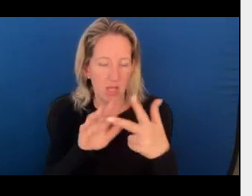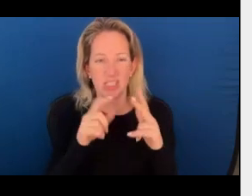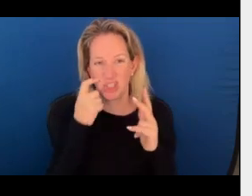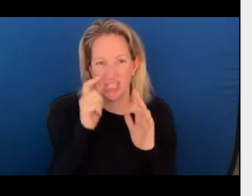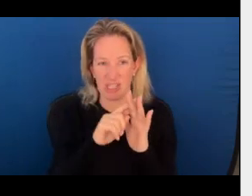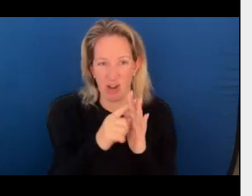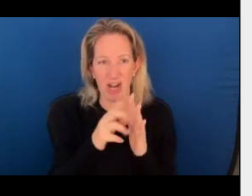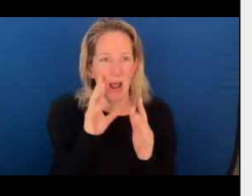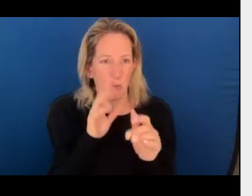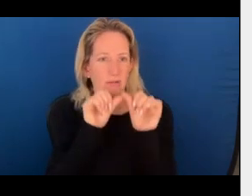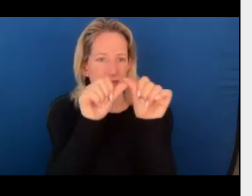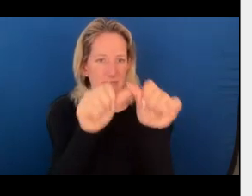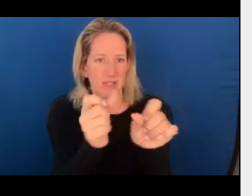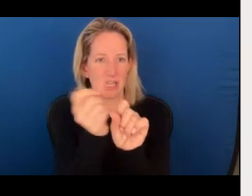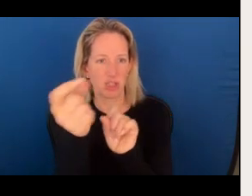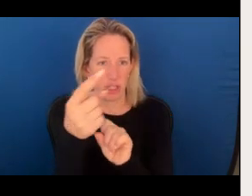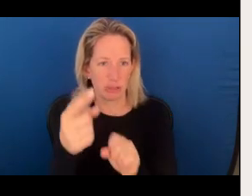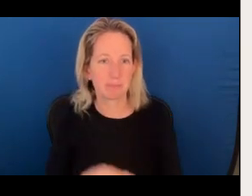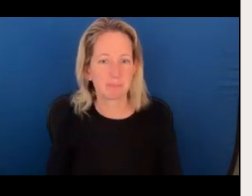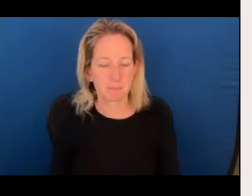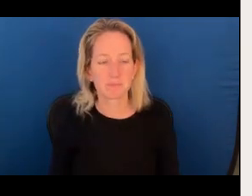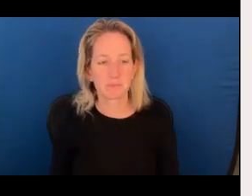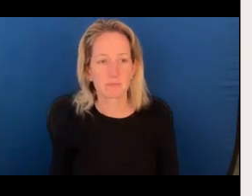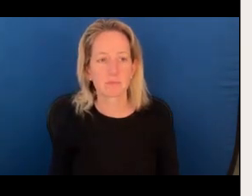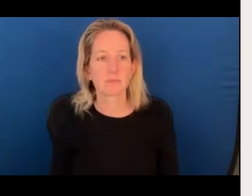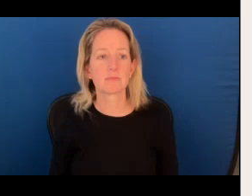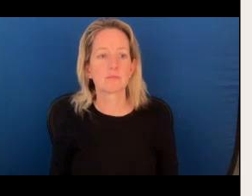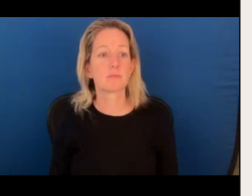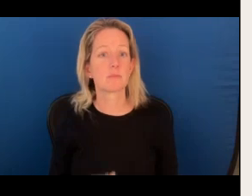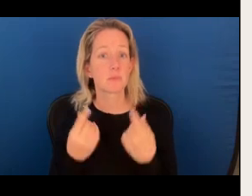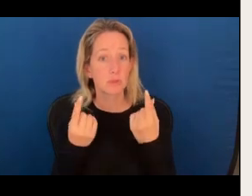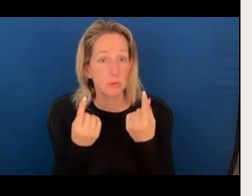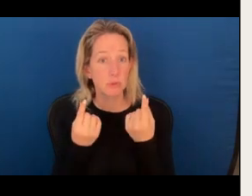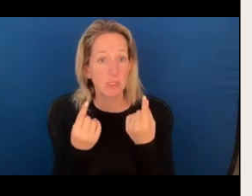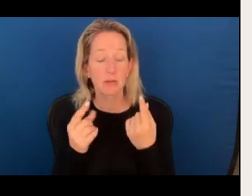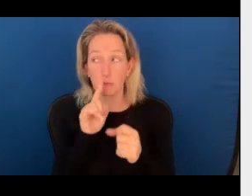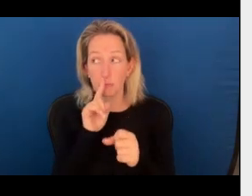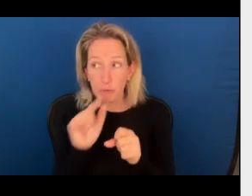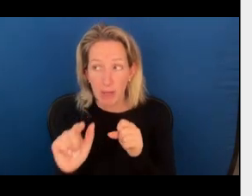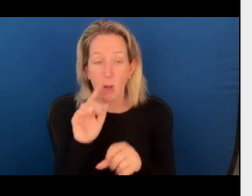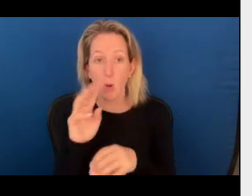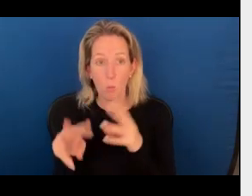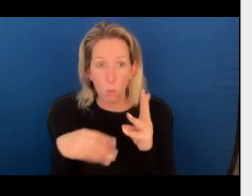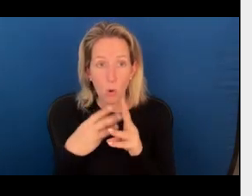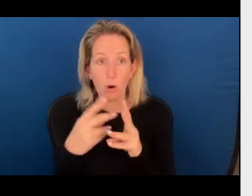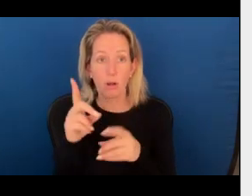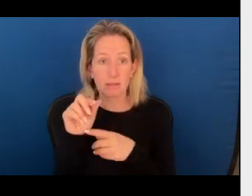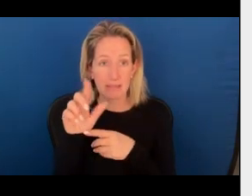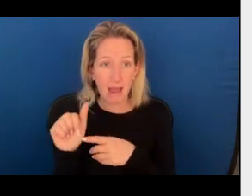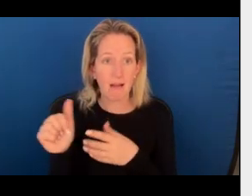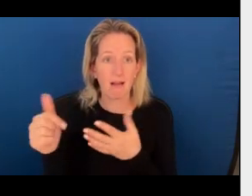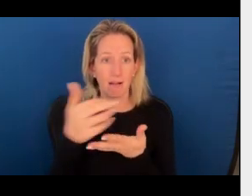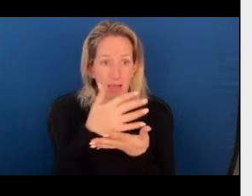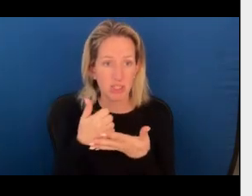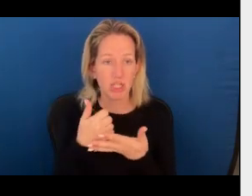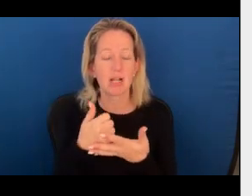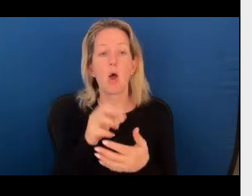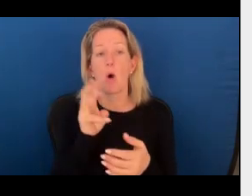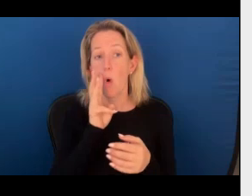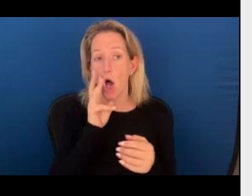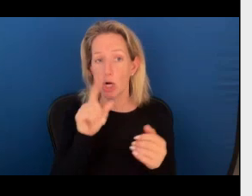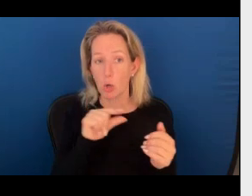slide. And so what they're doing is real world data collection. They're doing water quality, where they're each taking their own water